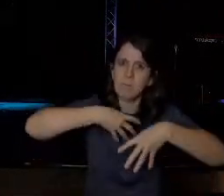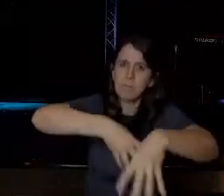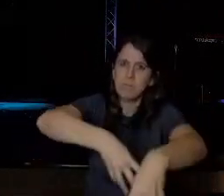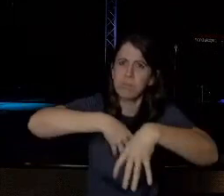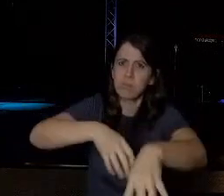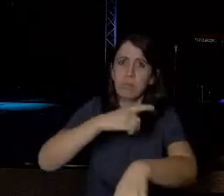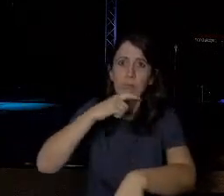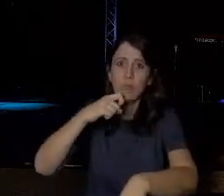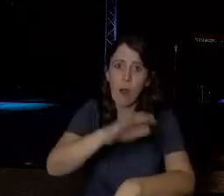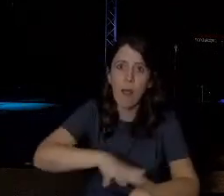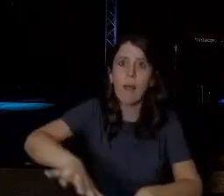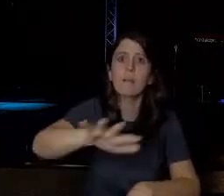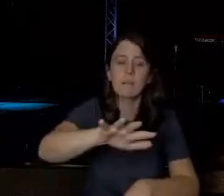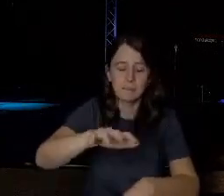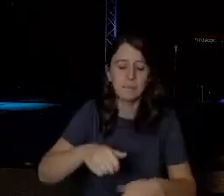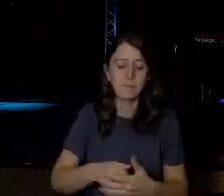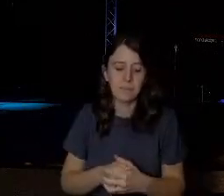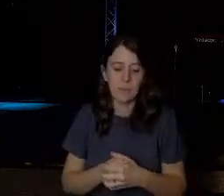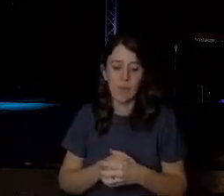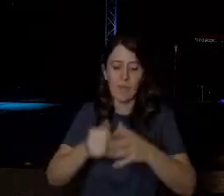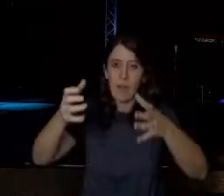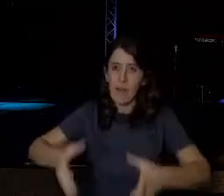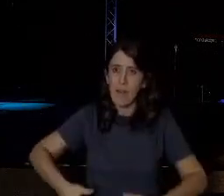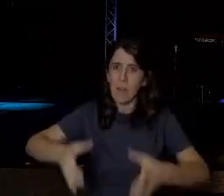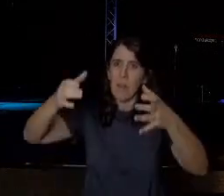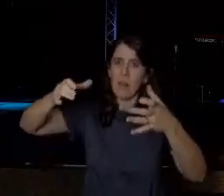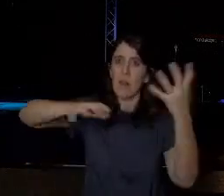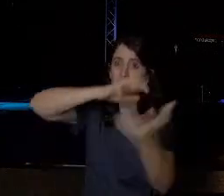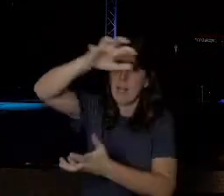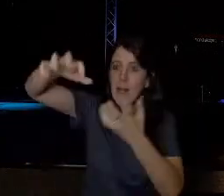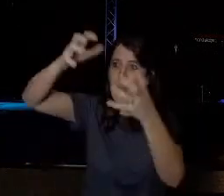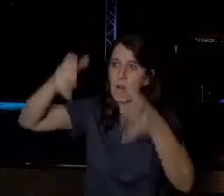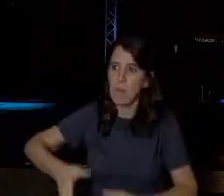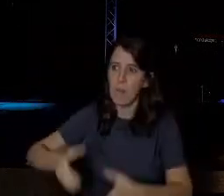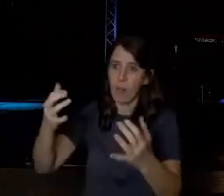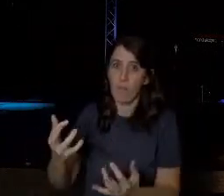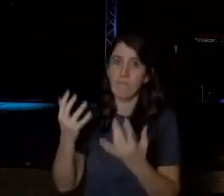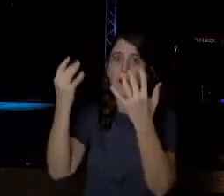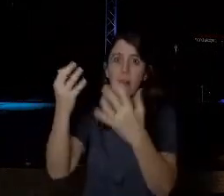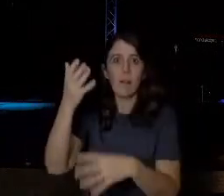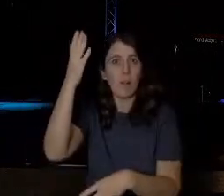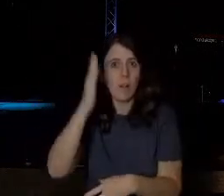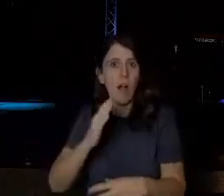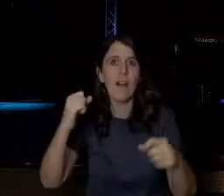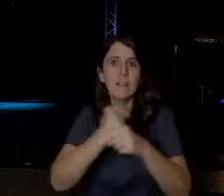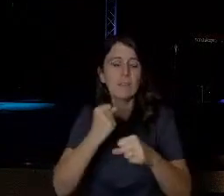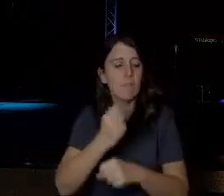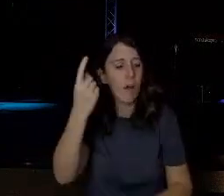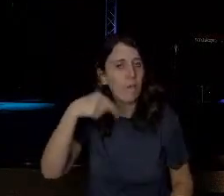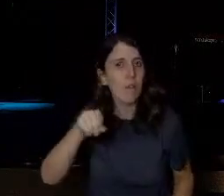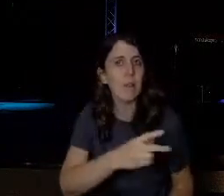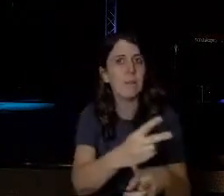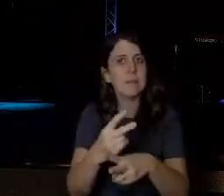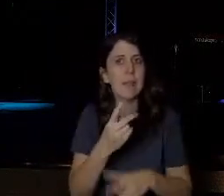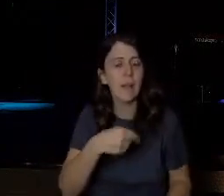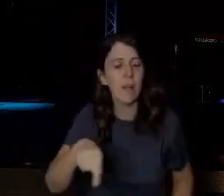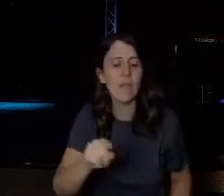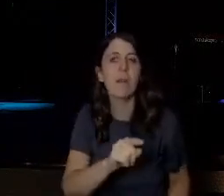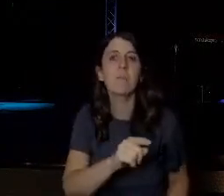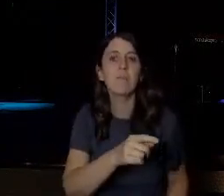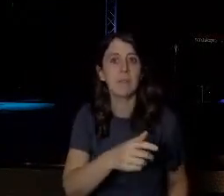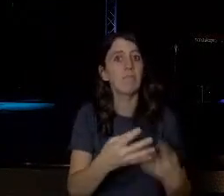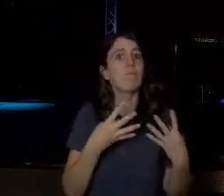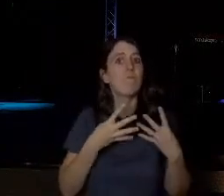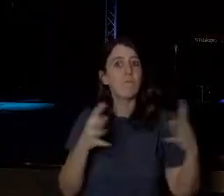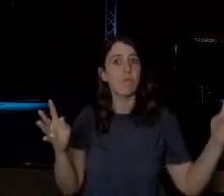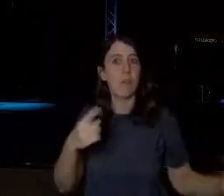God has been with them in the pillar of cloud and the pillar of fire. He has fought for them. He has provided for them. He has freed them from Egypt. And